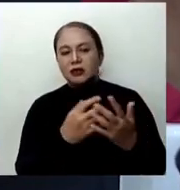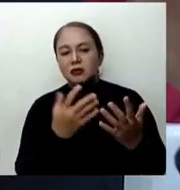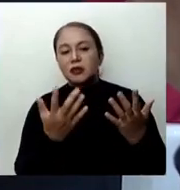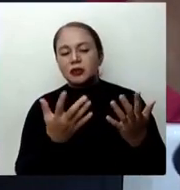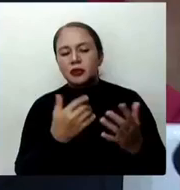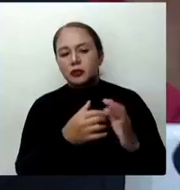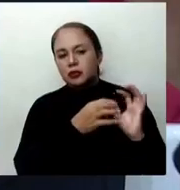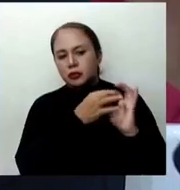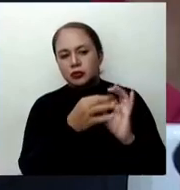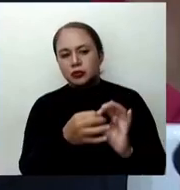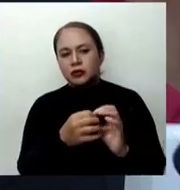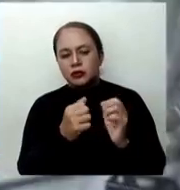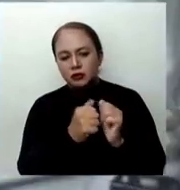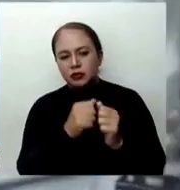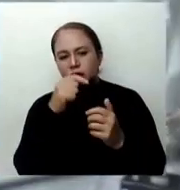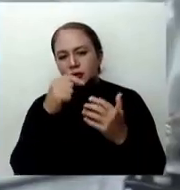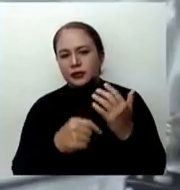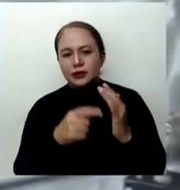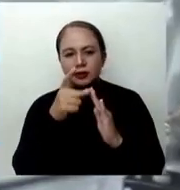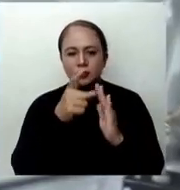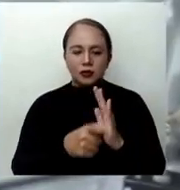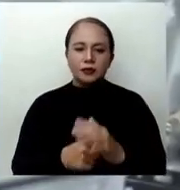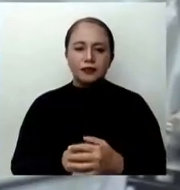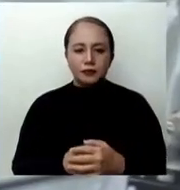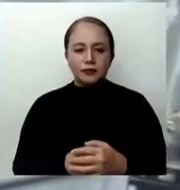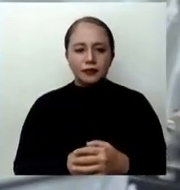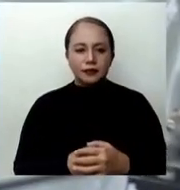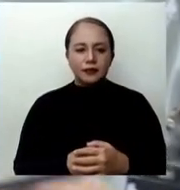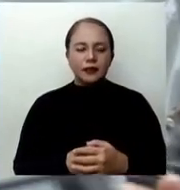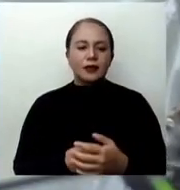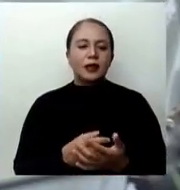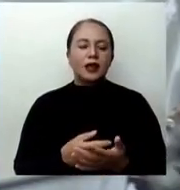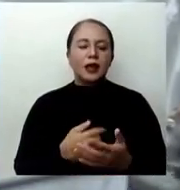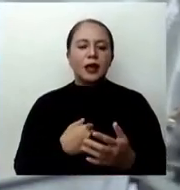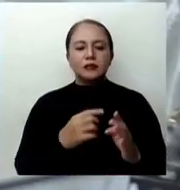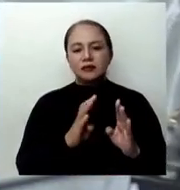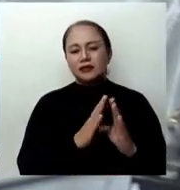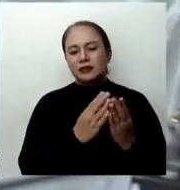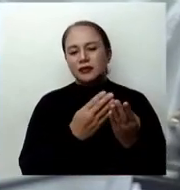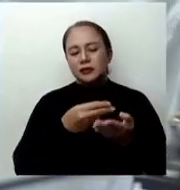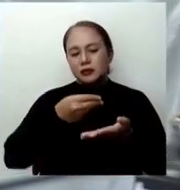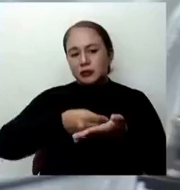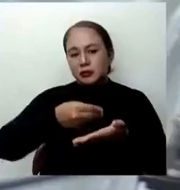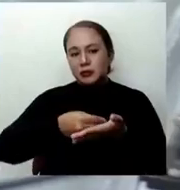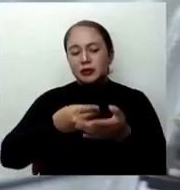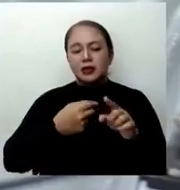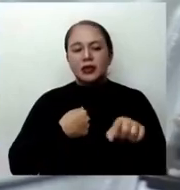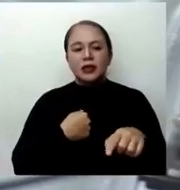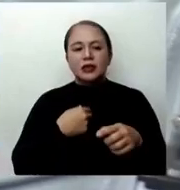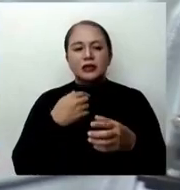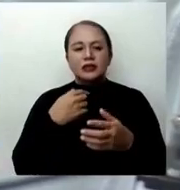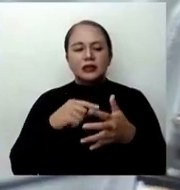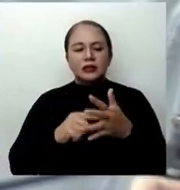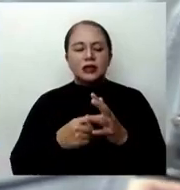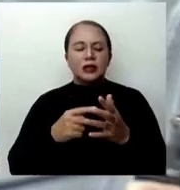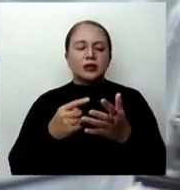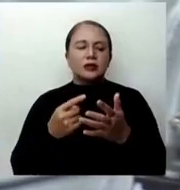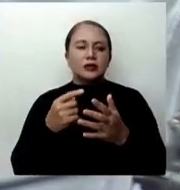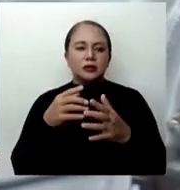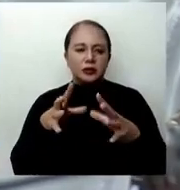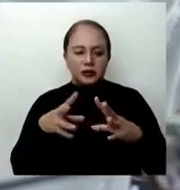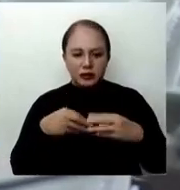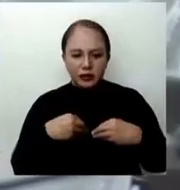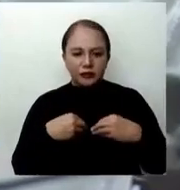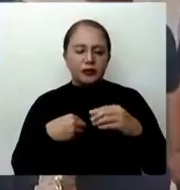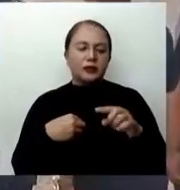between these laws, sir. The Bureau of Treasury wants MUPs to start receiving their pension only when they reach 57